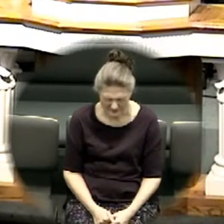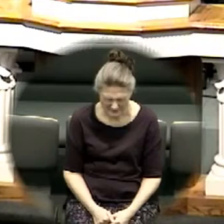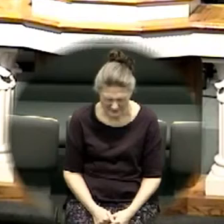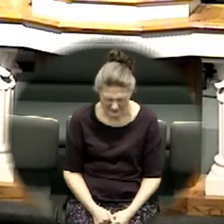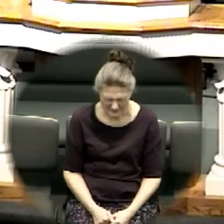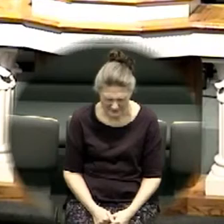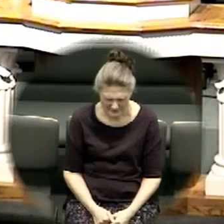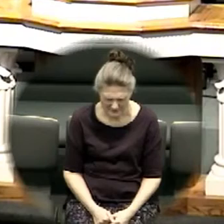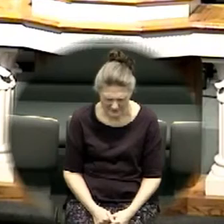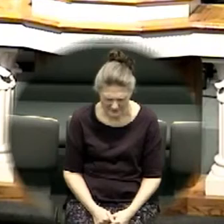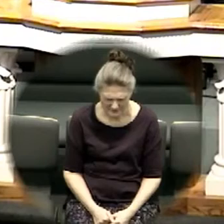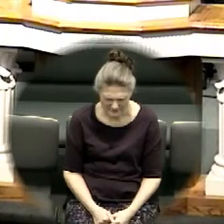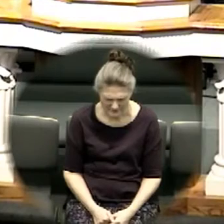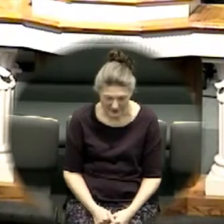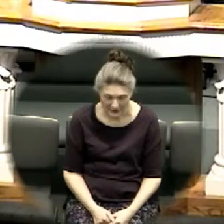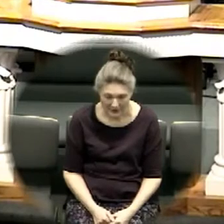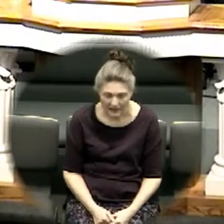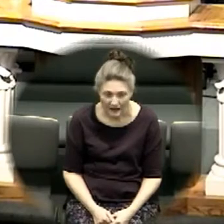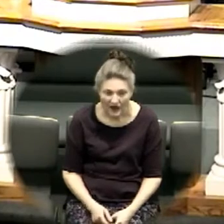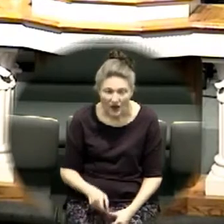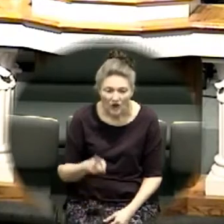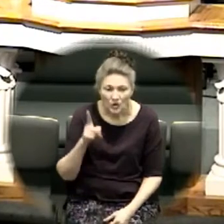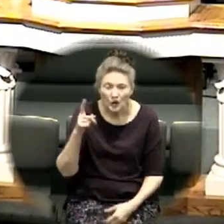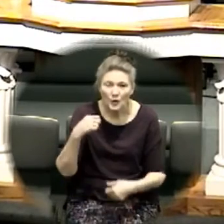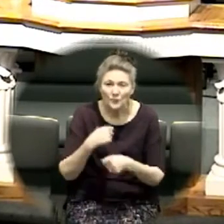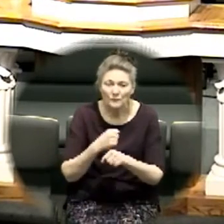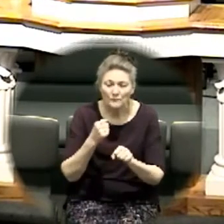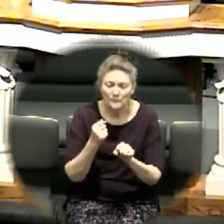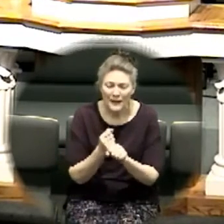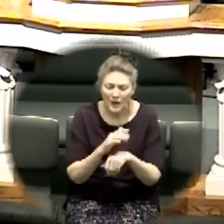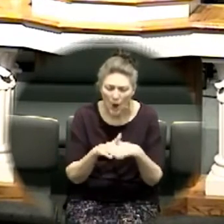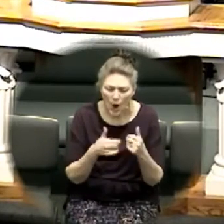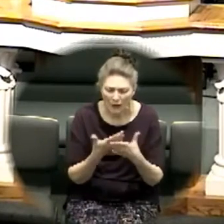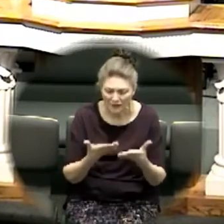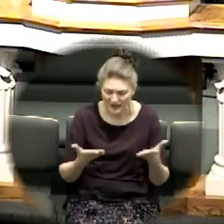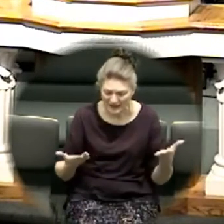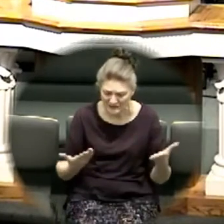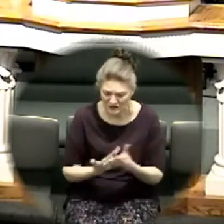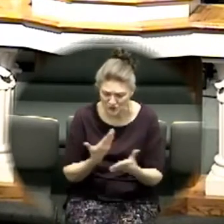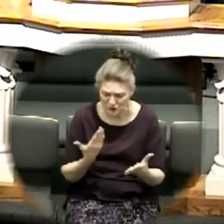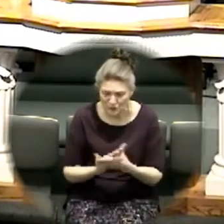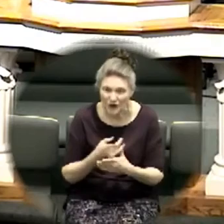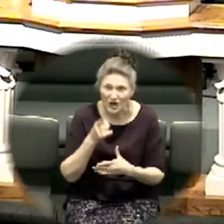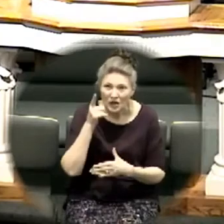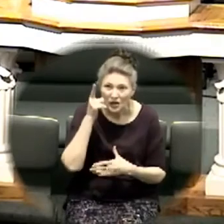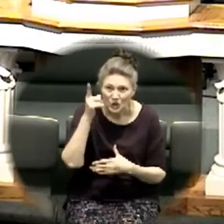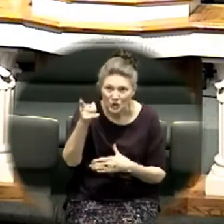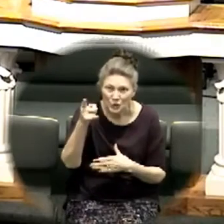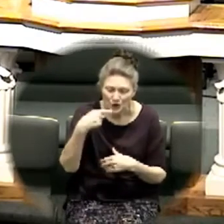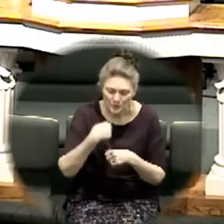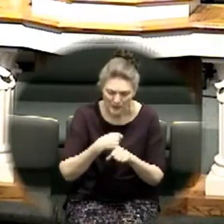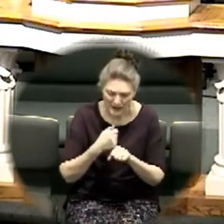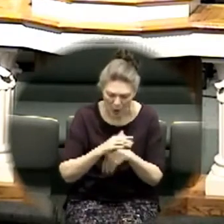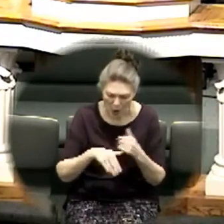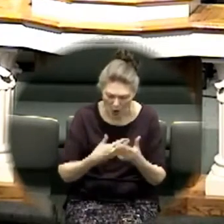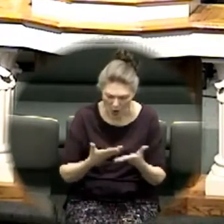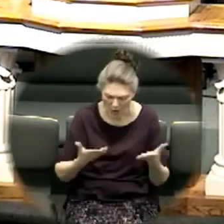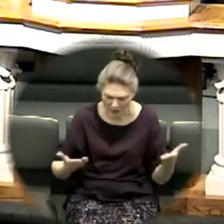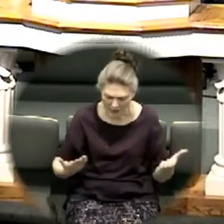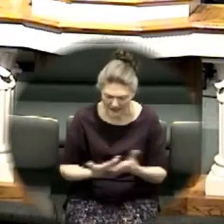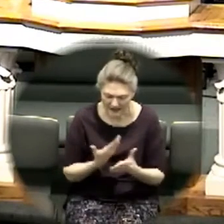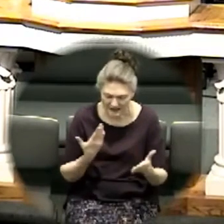you make all things new yes you make